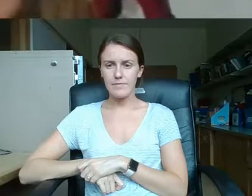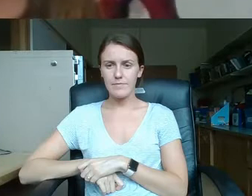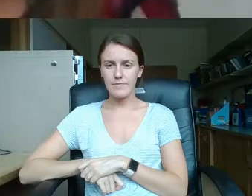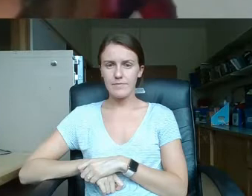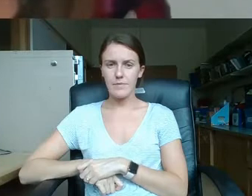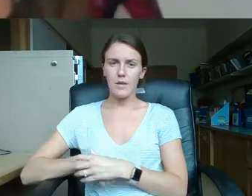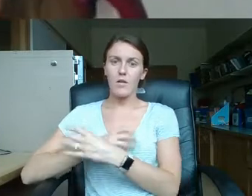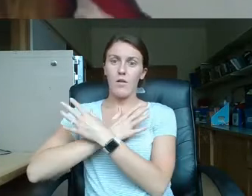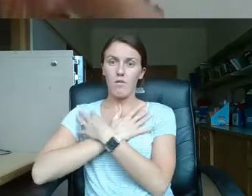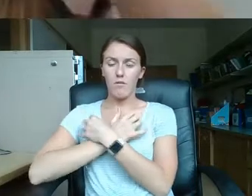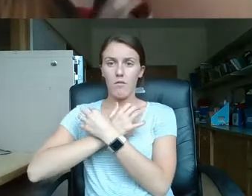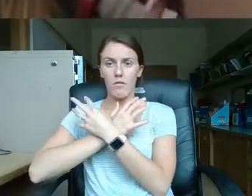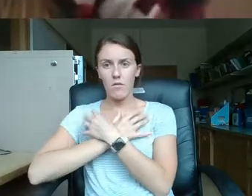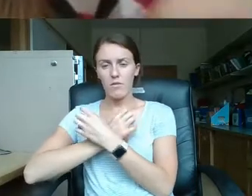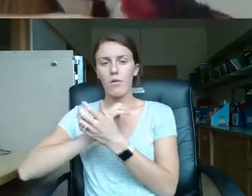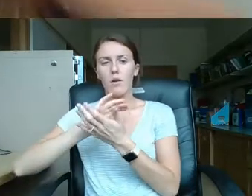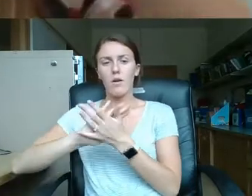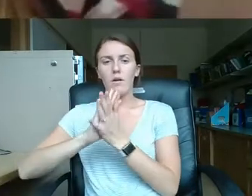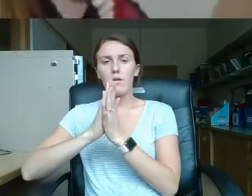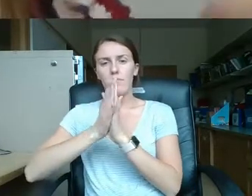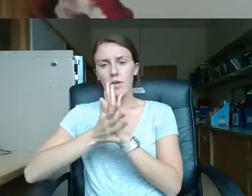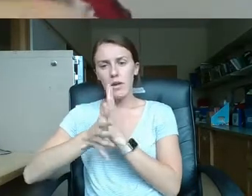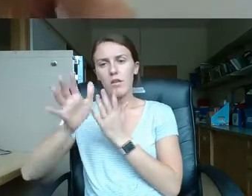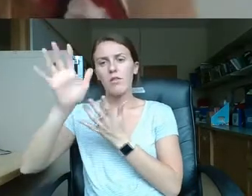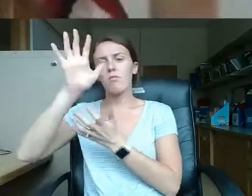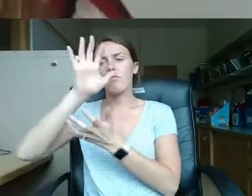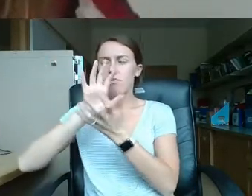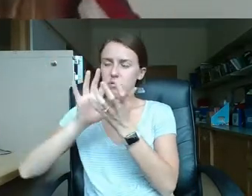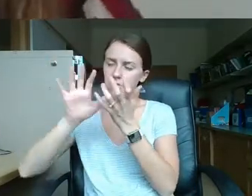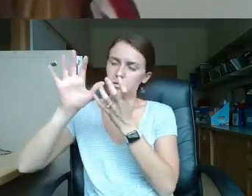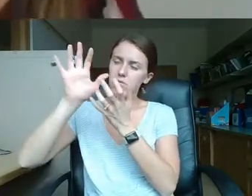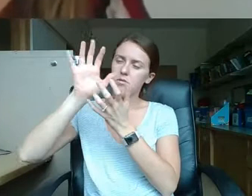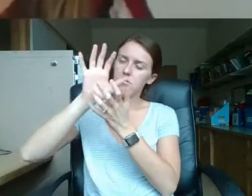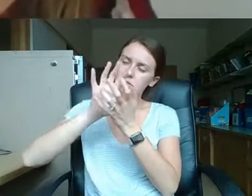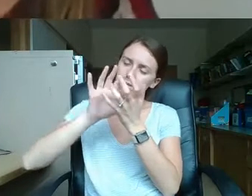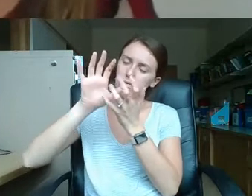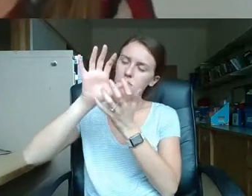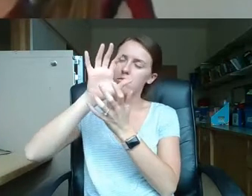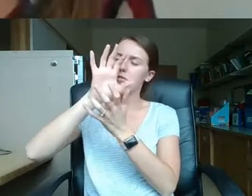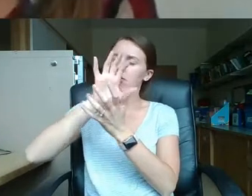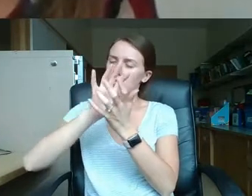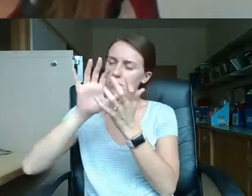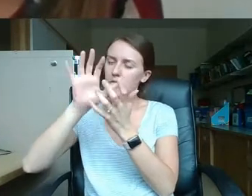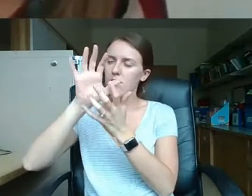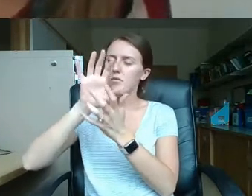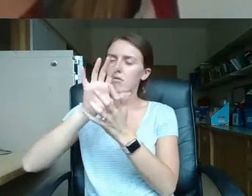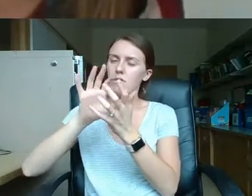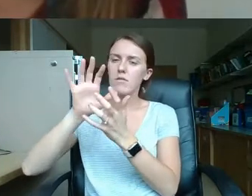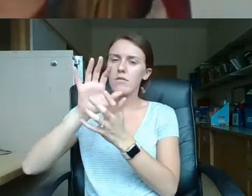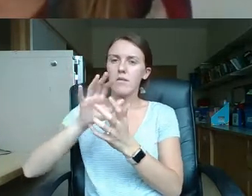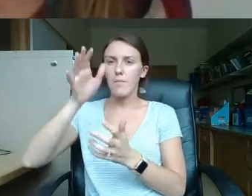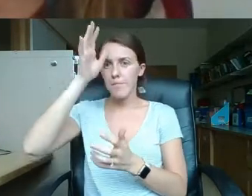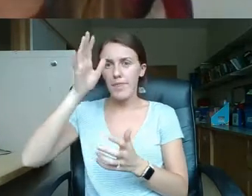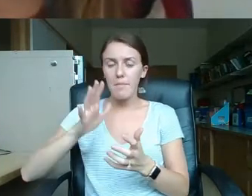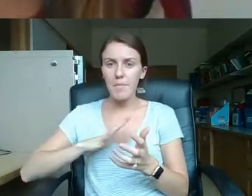Corduroy grew dizzy as he watched the clothes spinning around and around, but the artist became inspired. He would